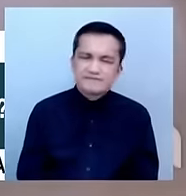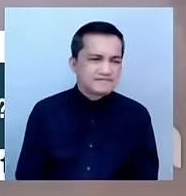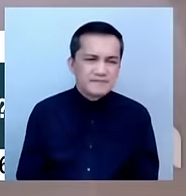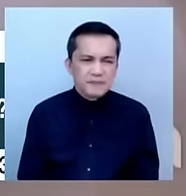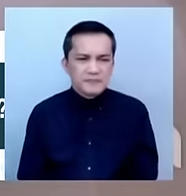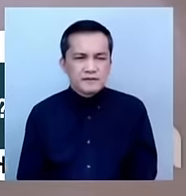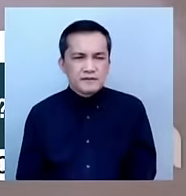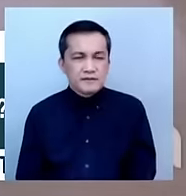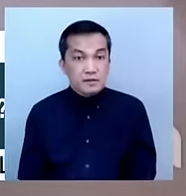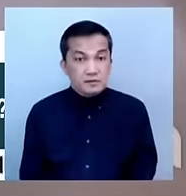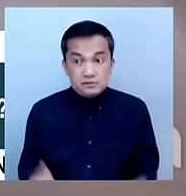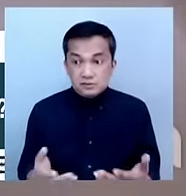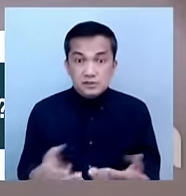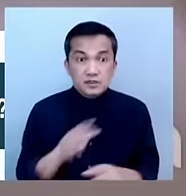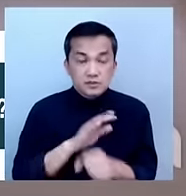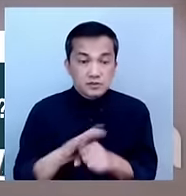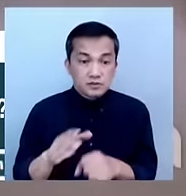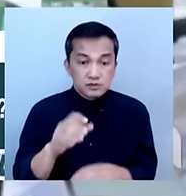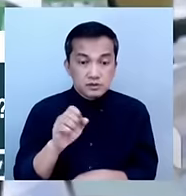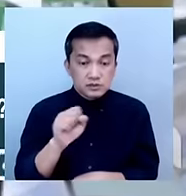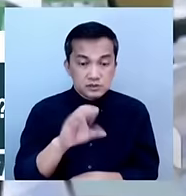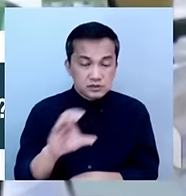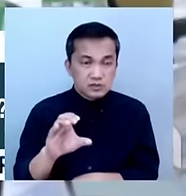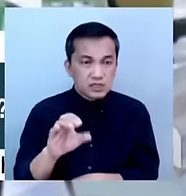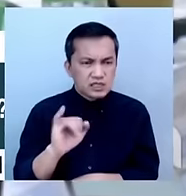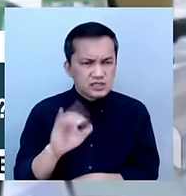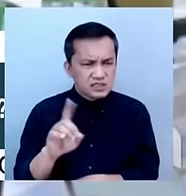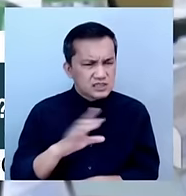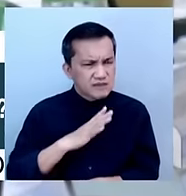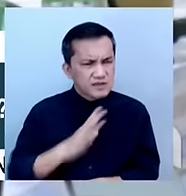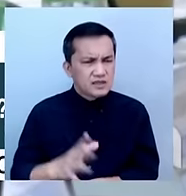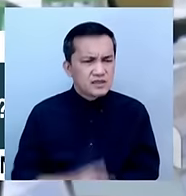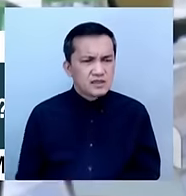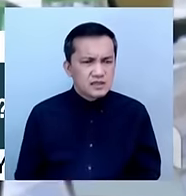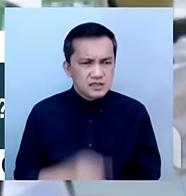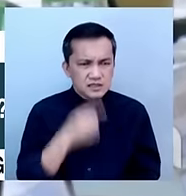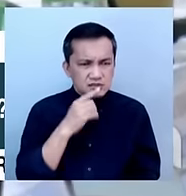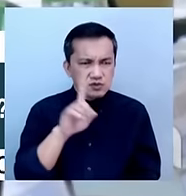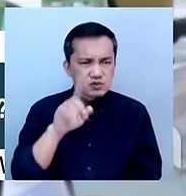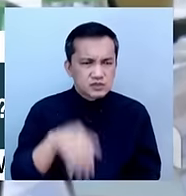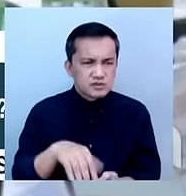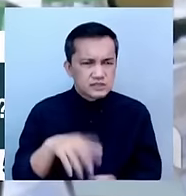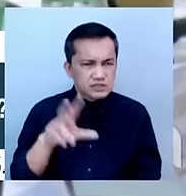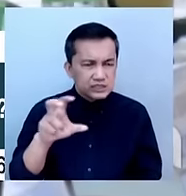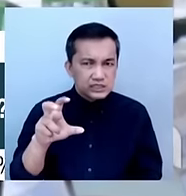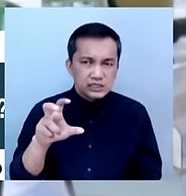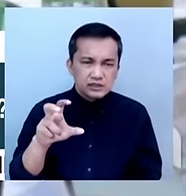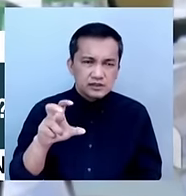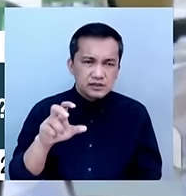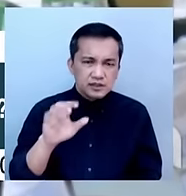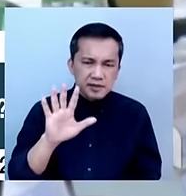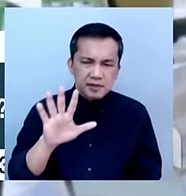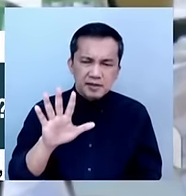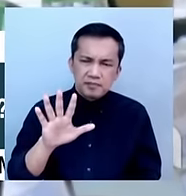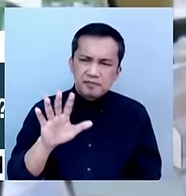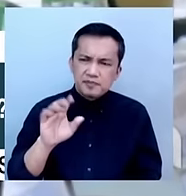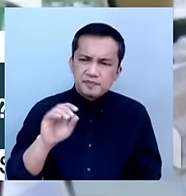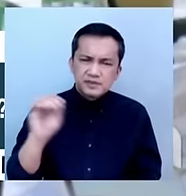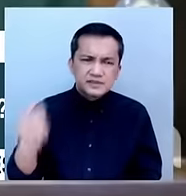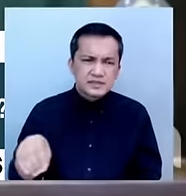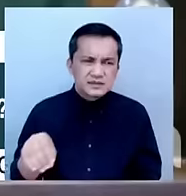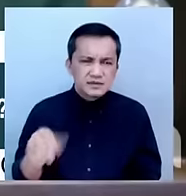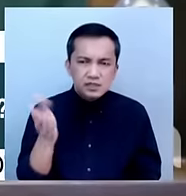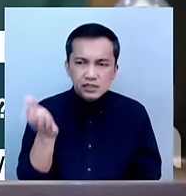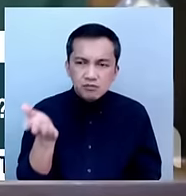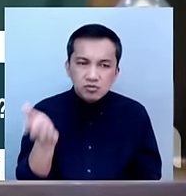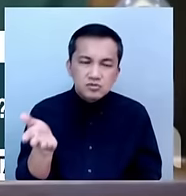enough yung senior citizen ID? Yung sinasabi natin 1,300, 5%, ilimus lang ho yun